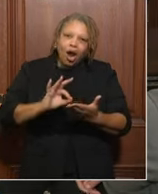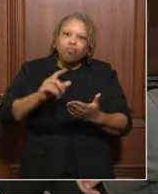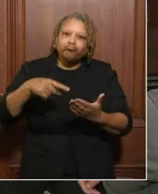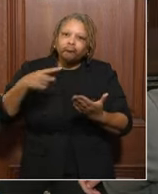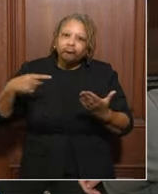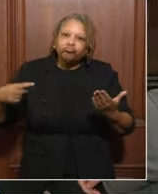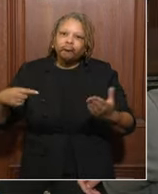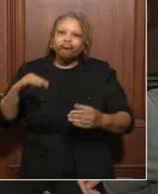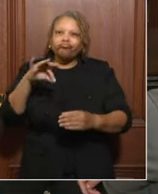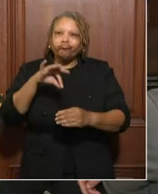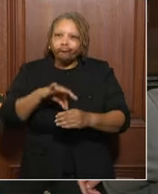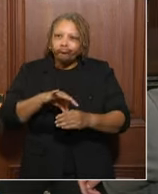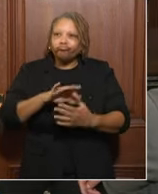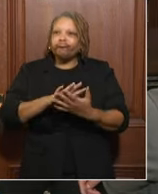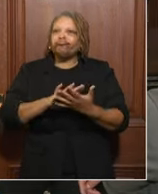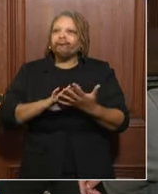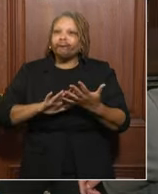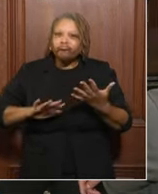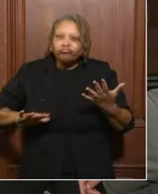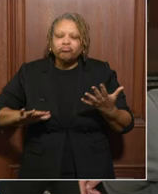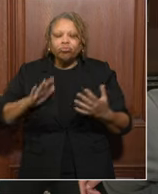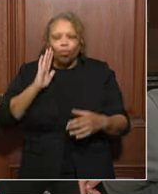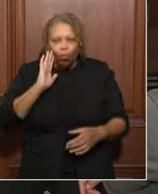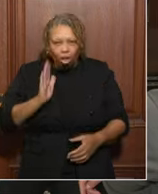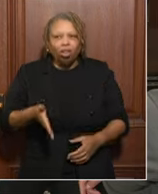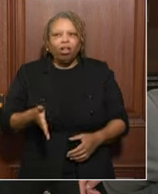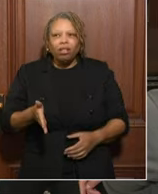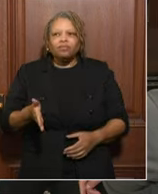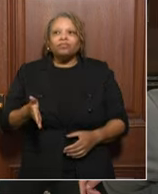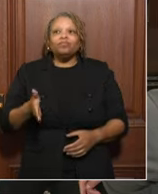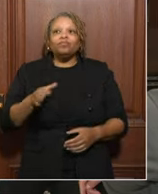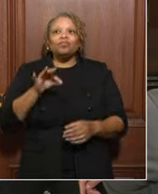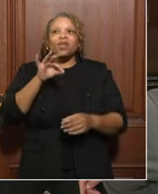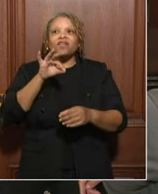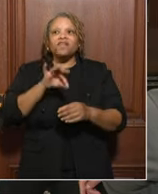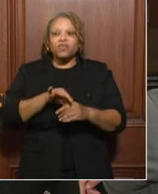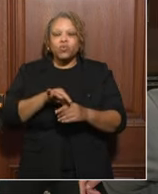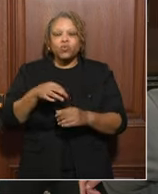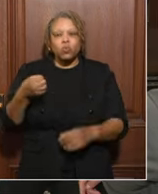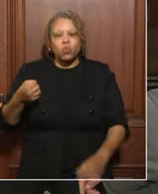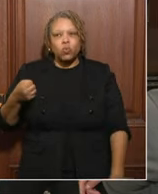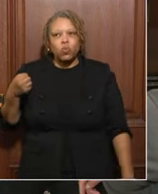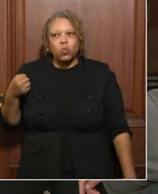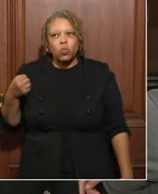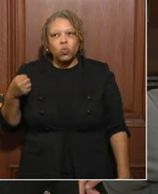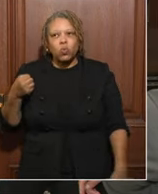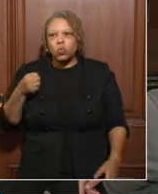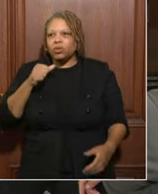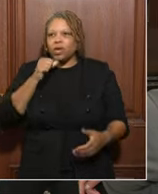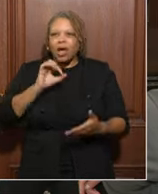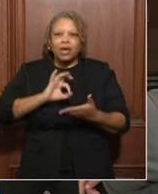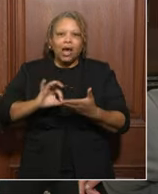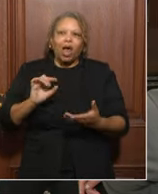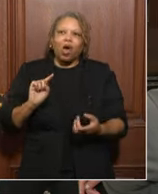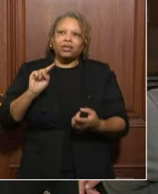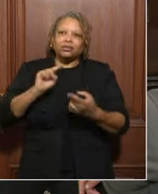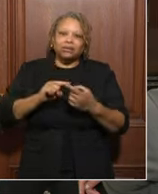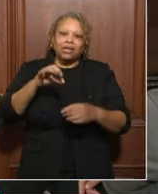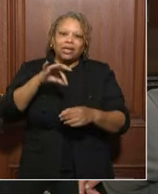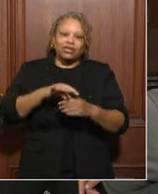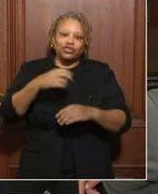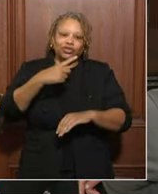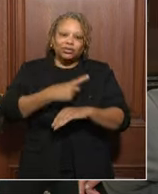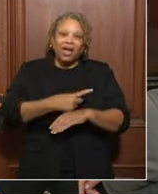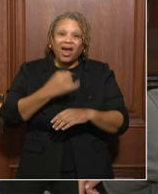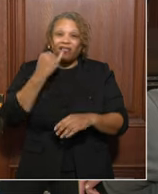counting the early votes until the day of the election. So it's important to know that is expected, and